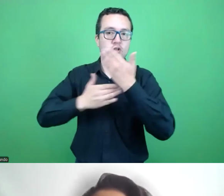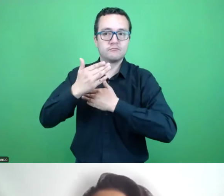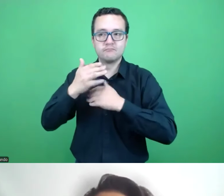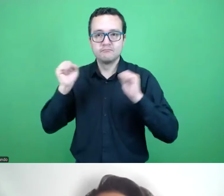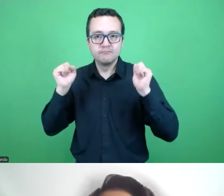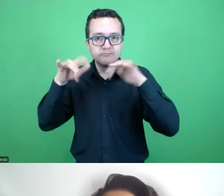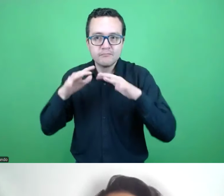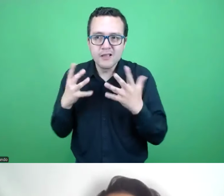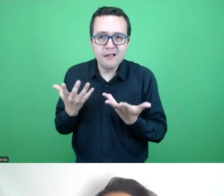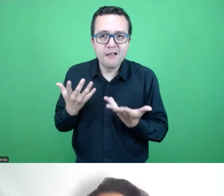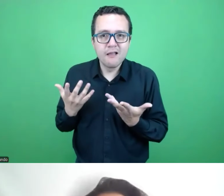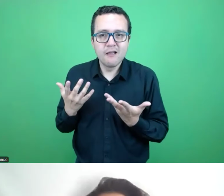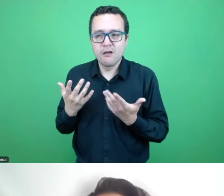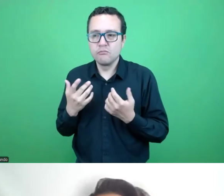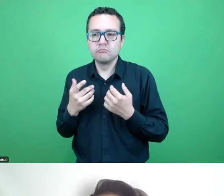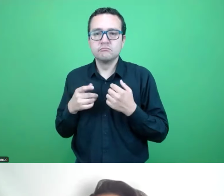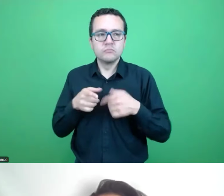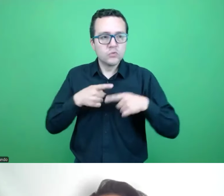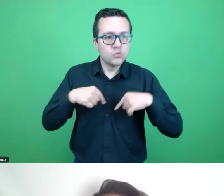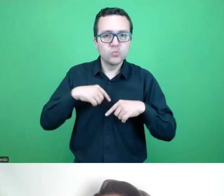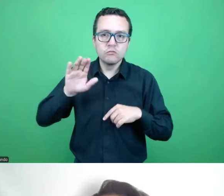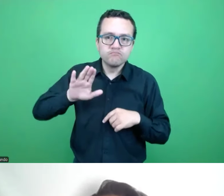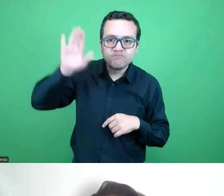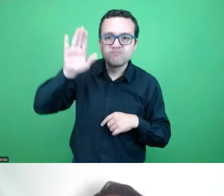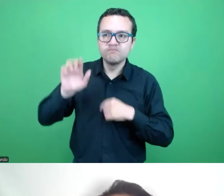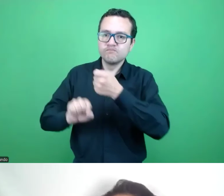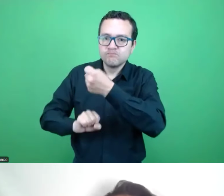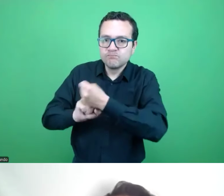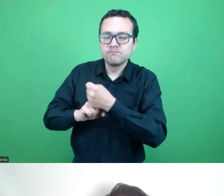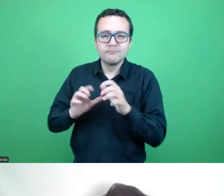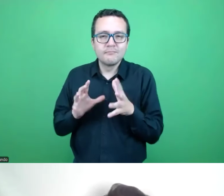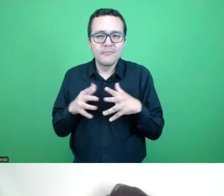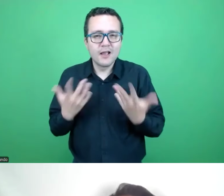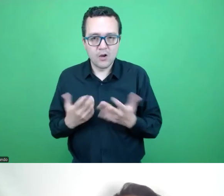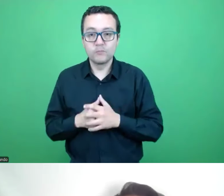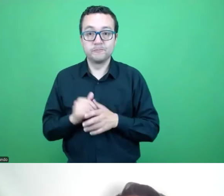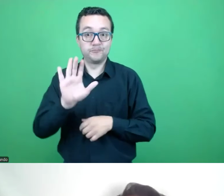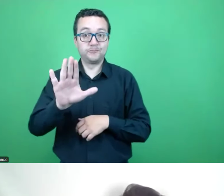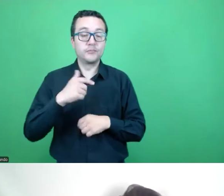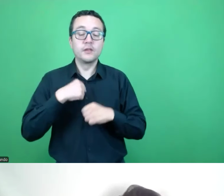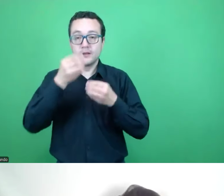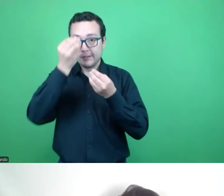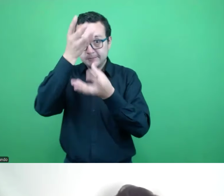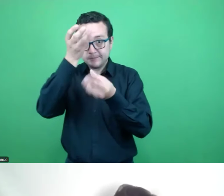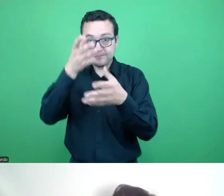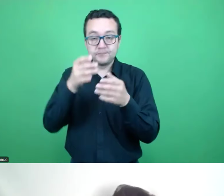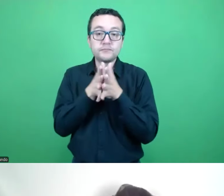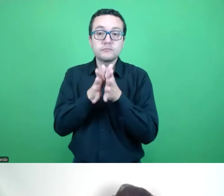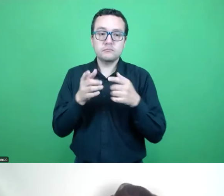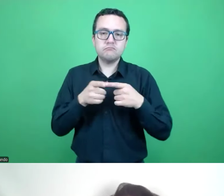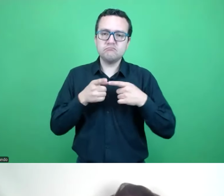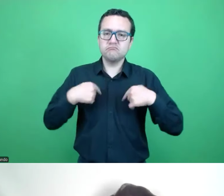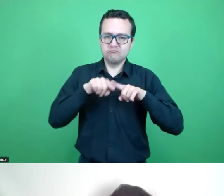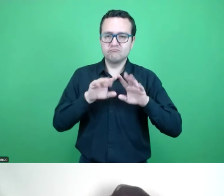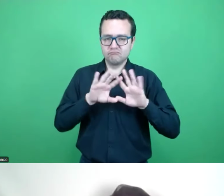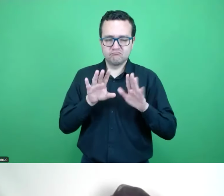currently already have a first draft of the program of the Global Disability Summit and of the Civil